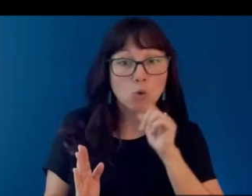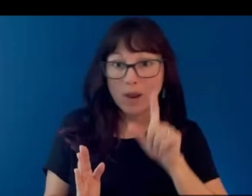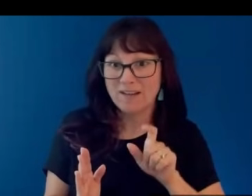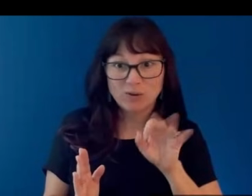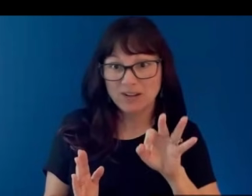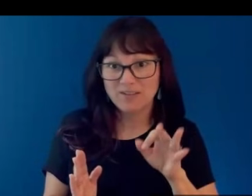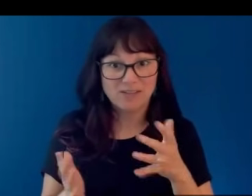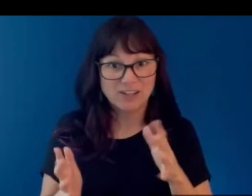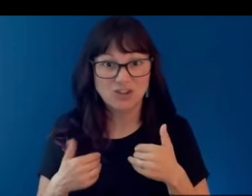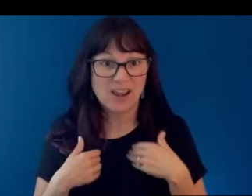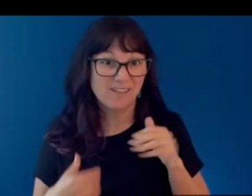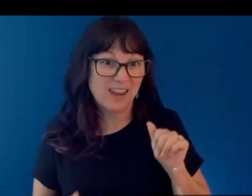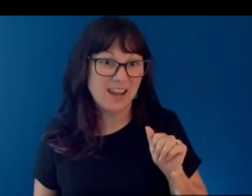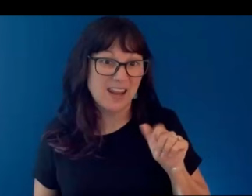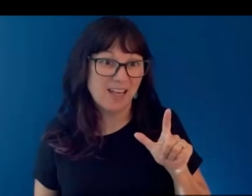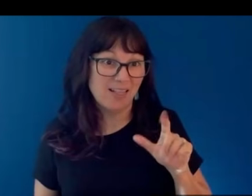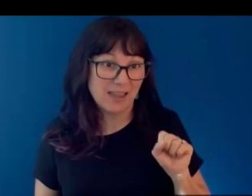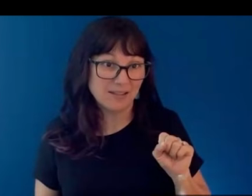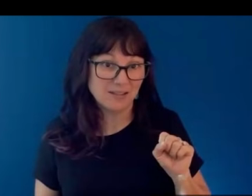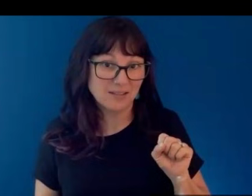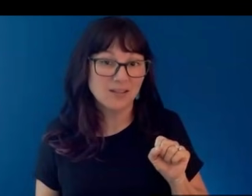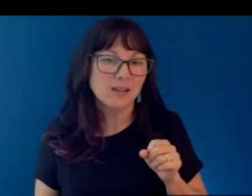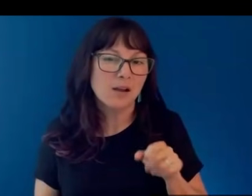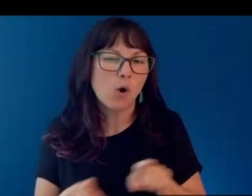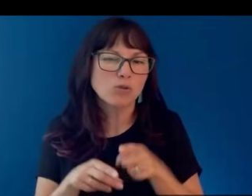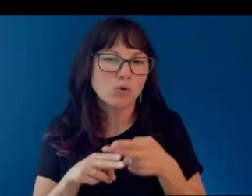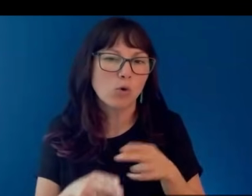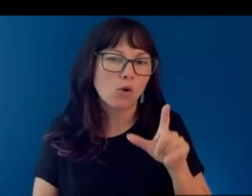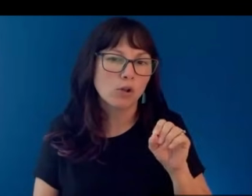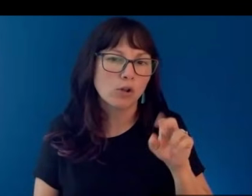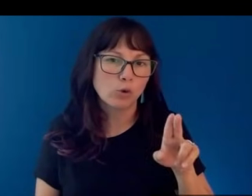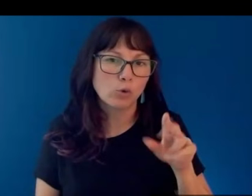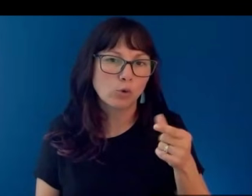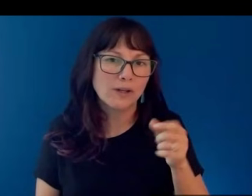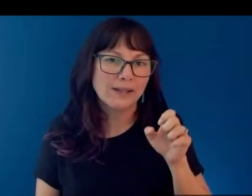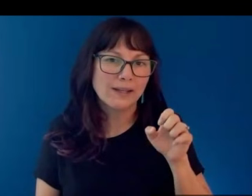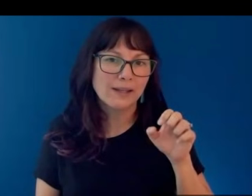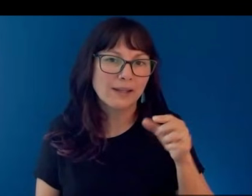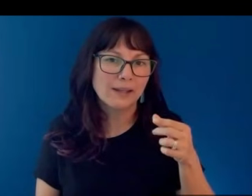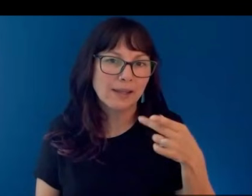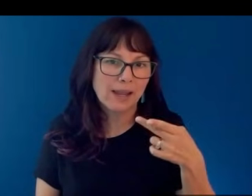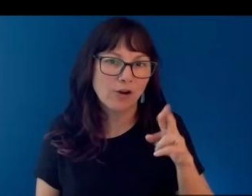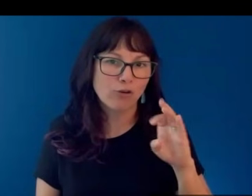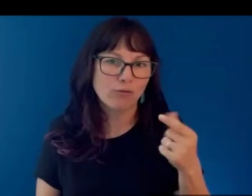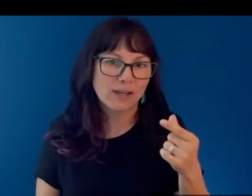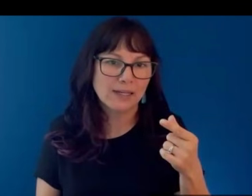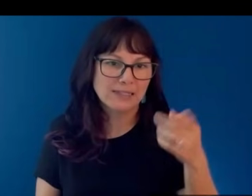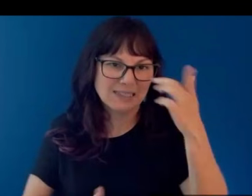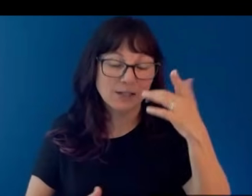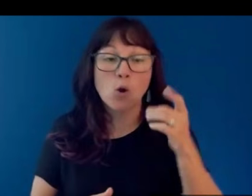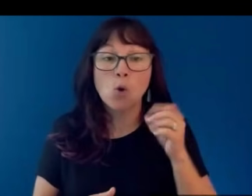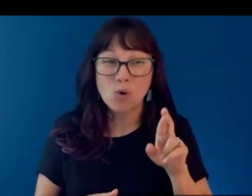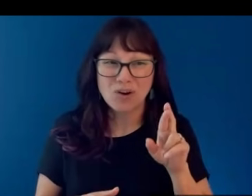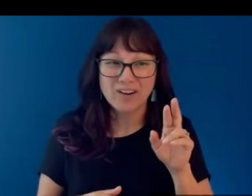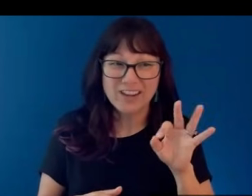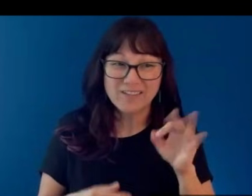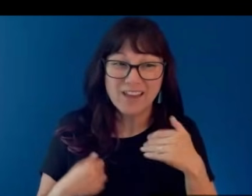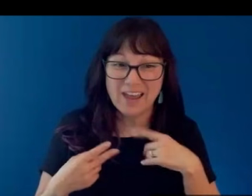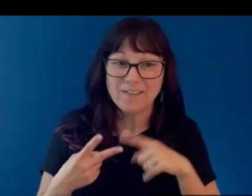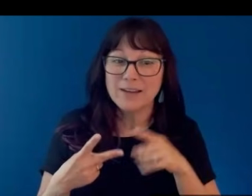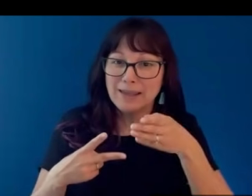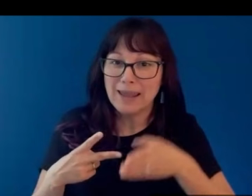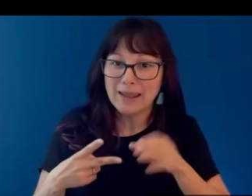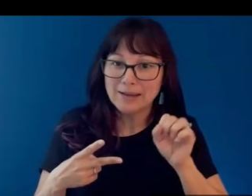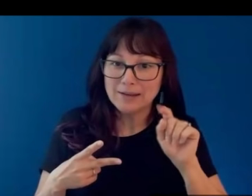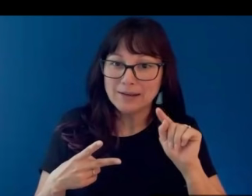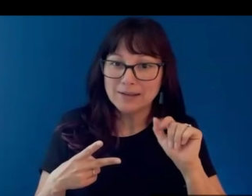known as Lou Gehrig's disease, or if they have end-stage renal disease. And, the rationale is that